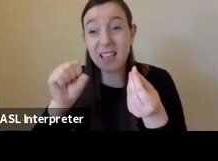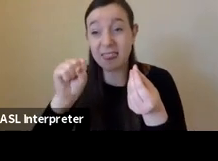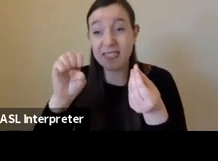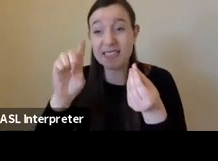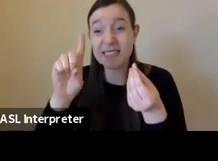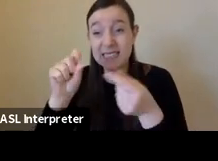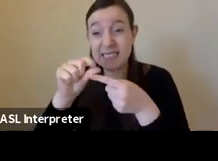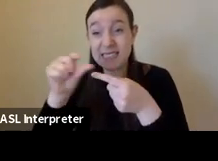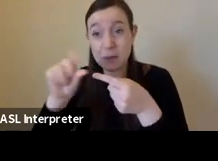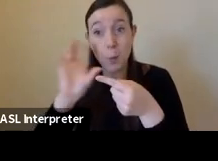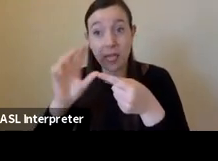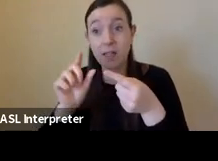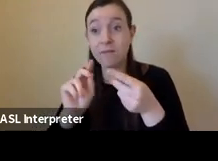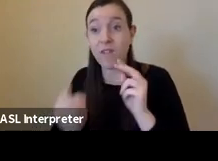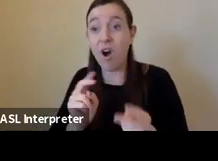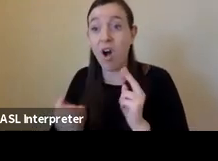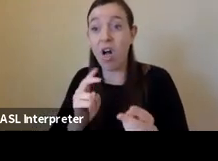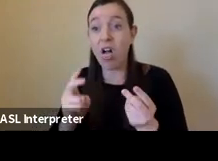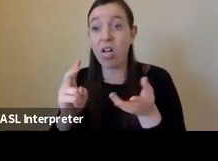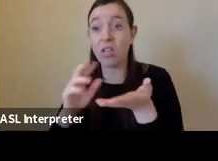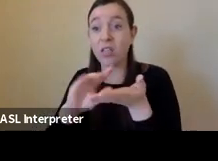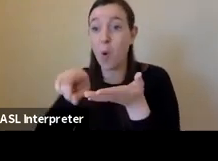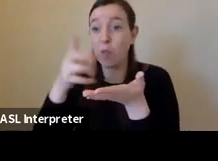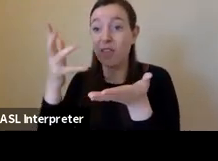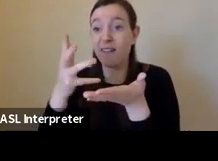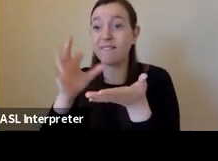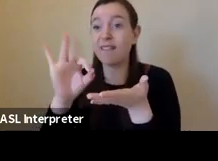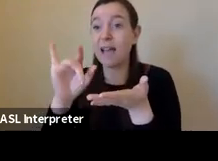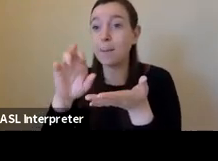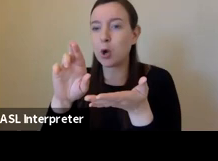the fiber. And I actually have some fiber here,